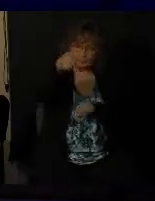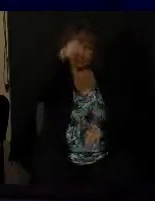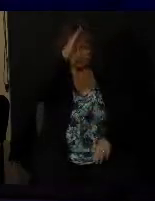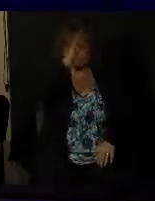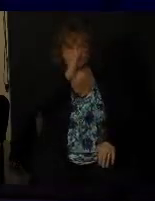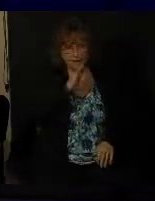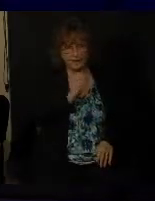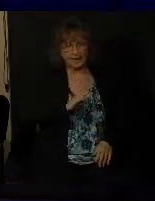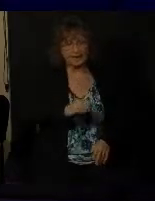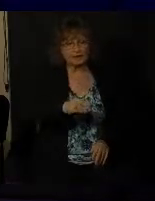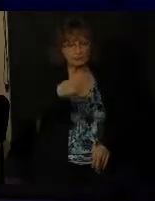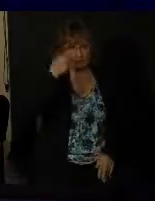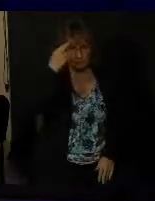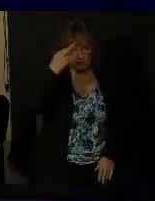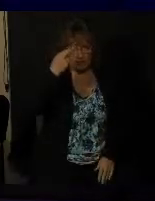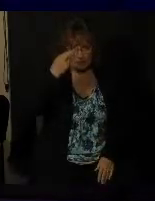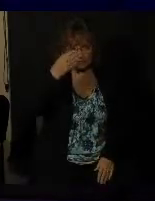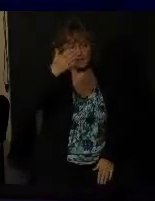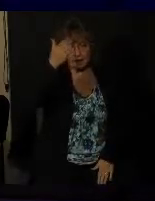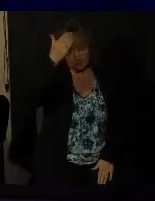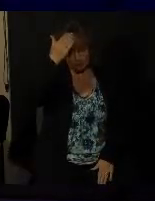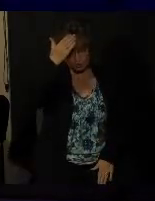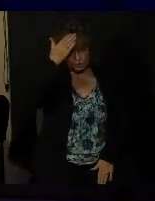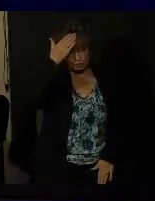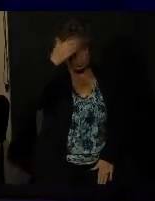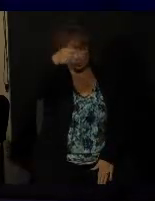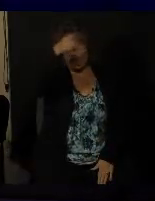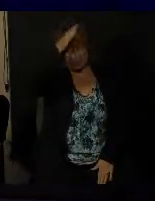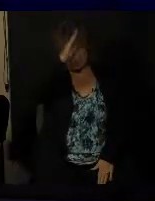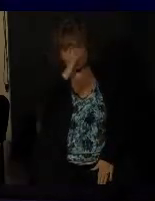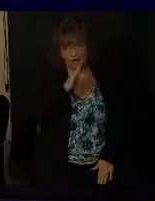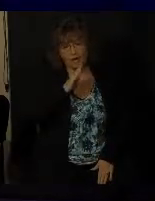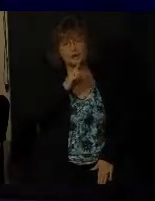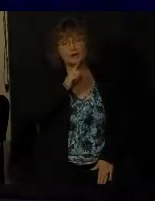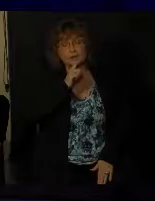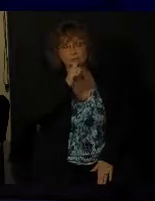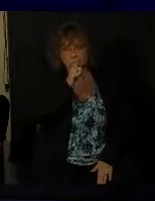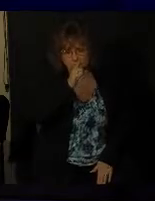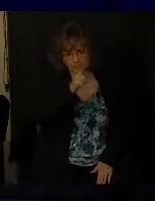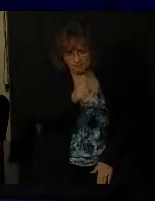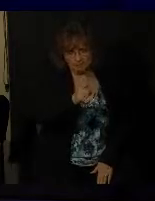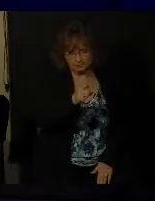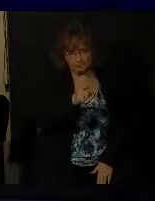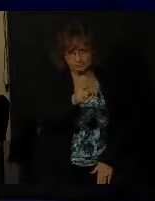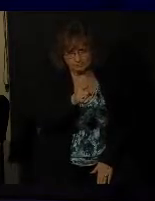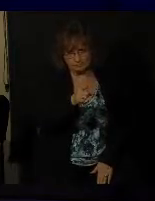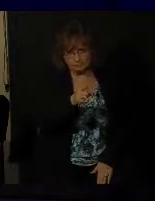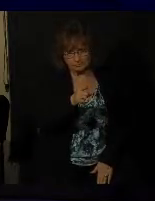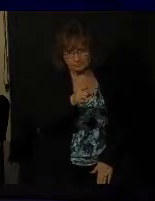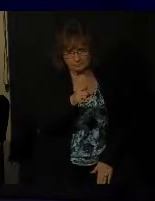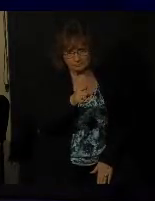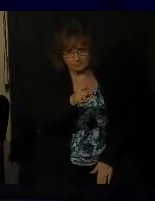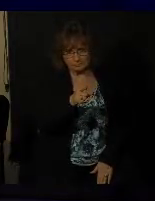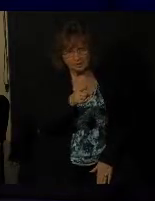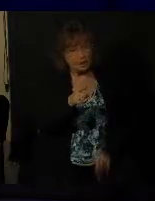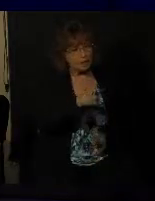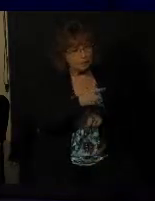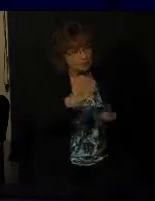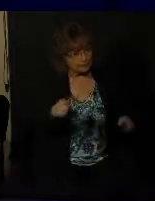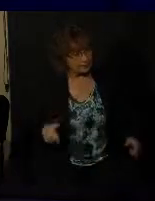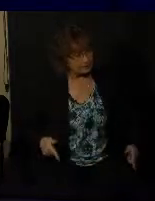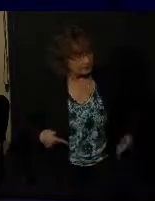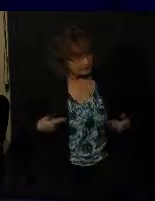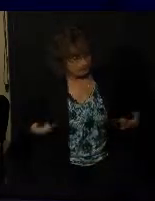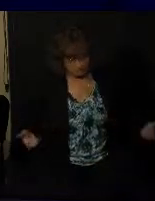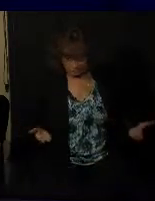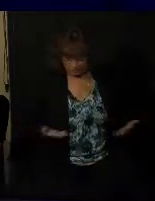And in these same chapters, as Isaiah prophesied, and that's much of what he's prophesying the judgment